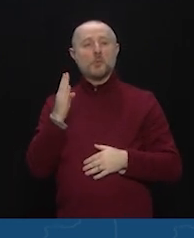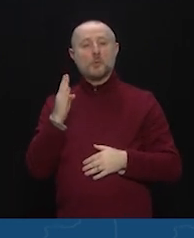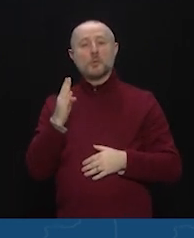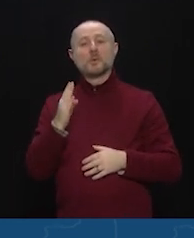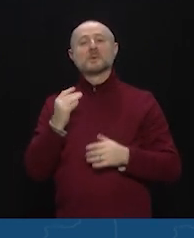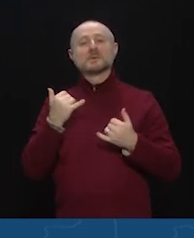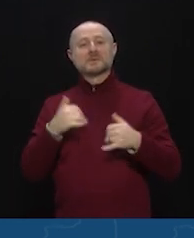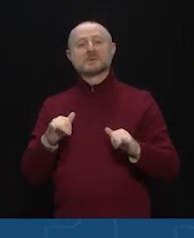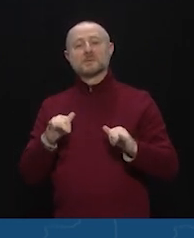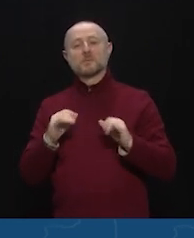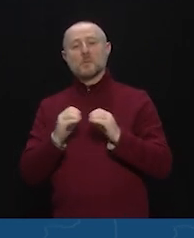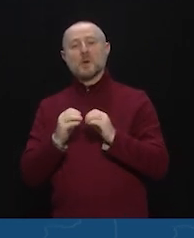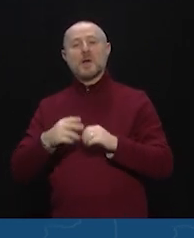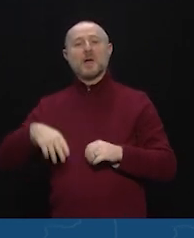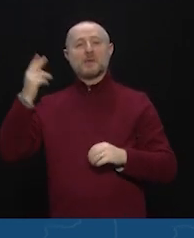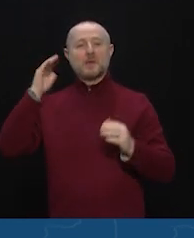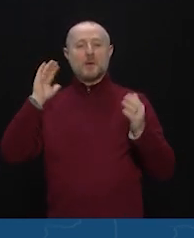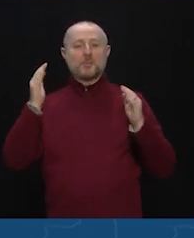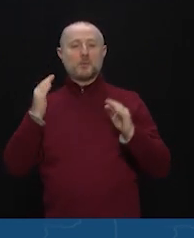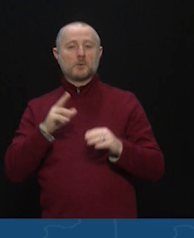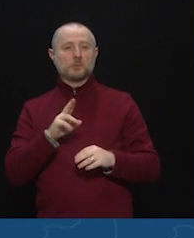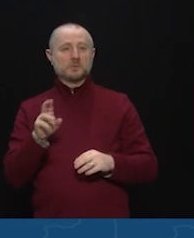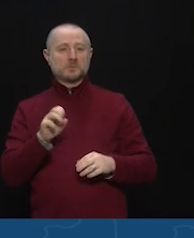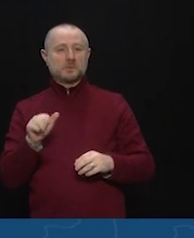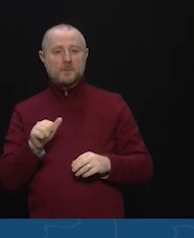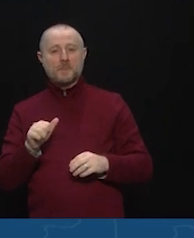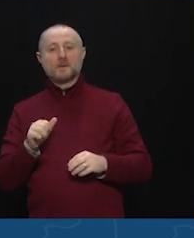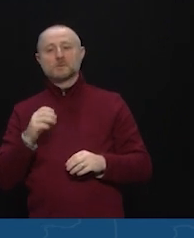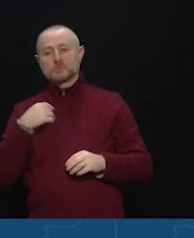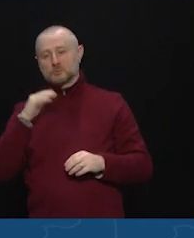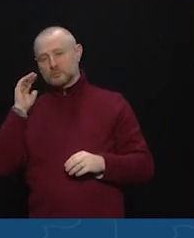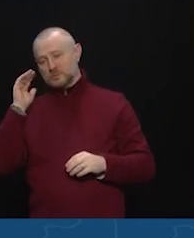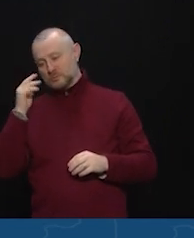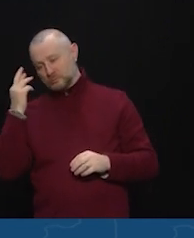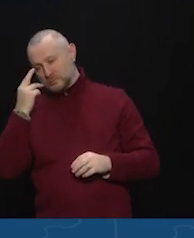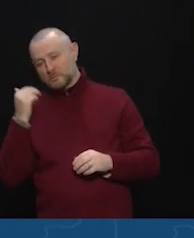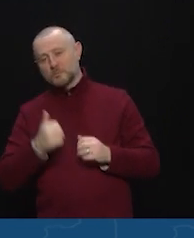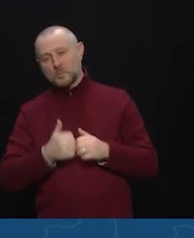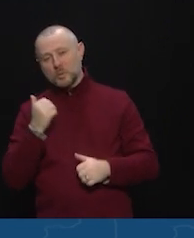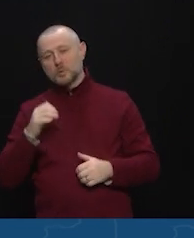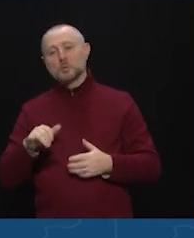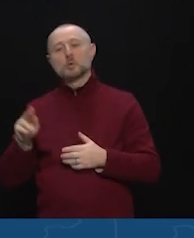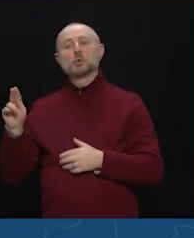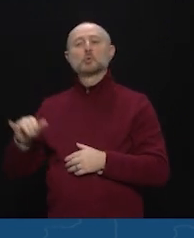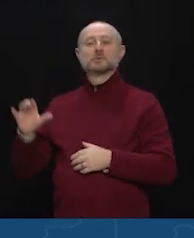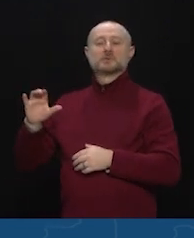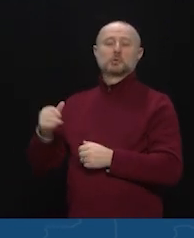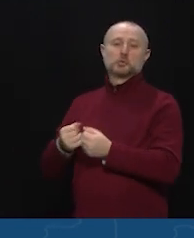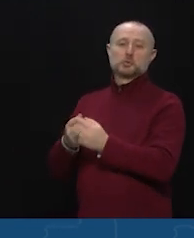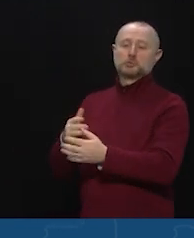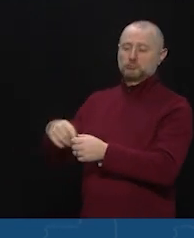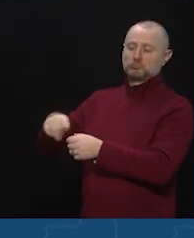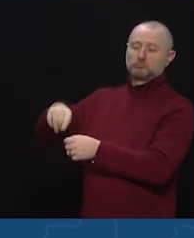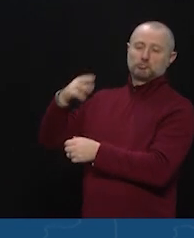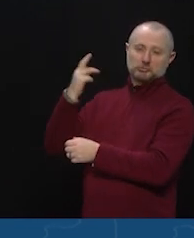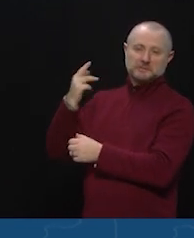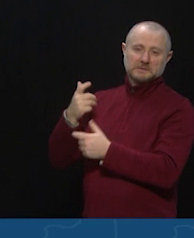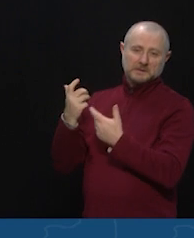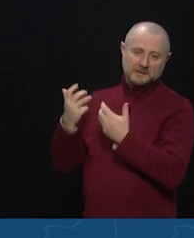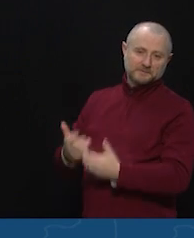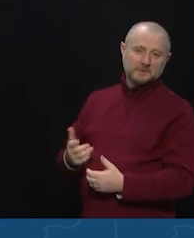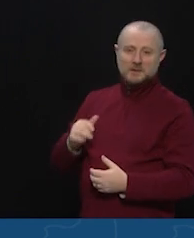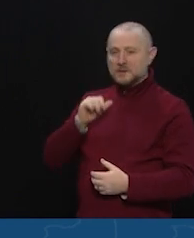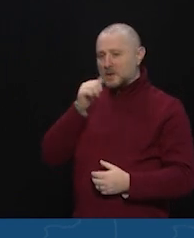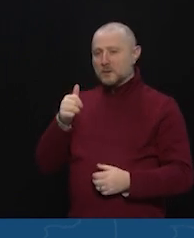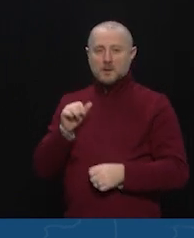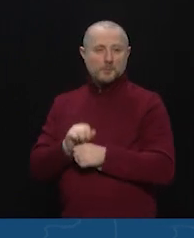nation, but that is largely because of the anchor of New York City right now in terms of unemployment,